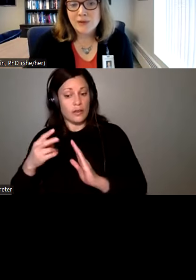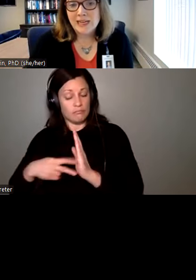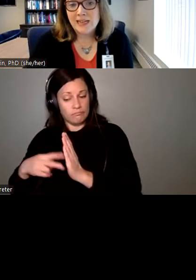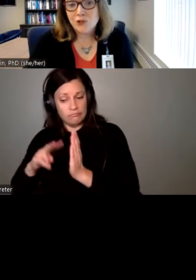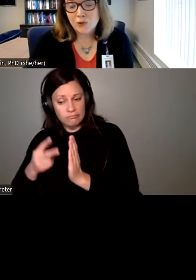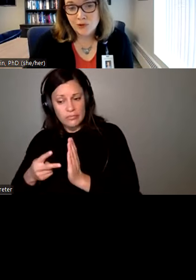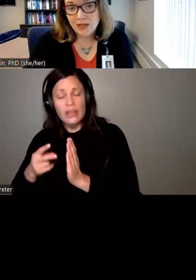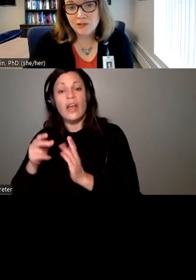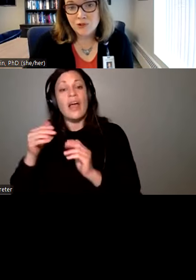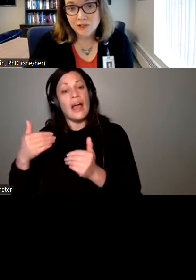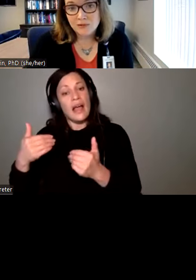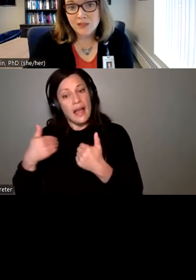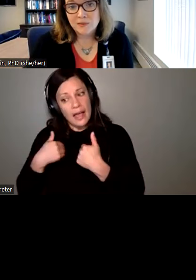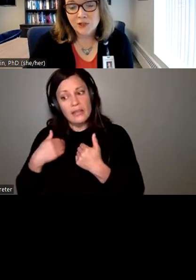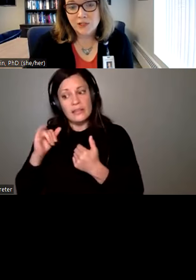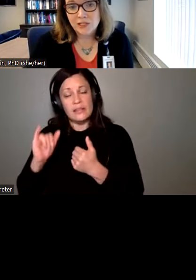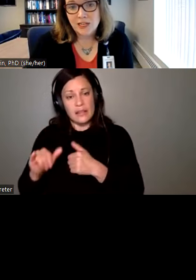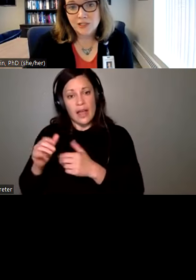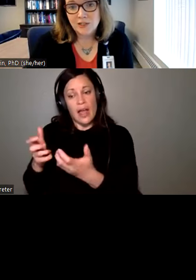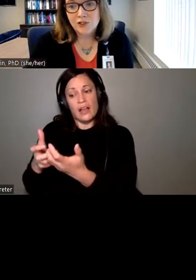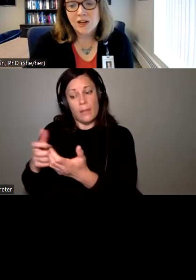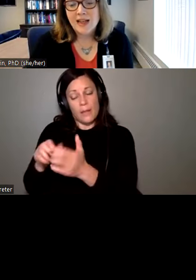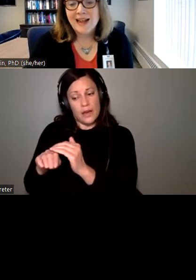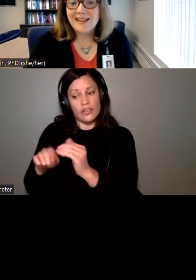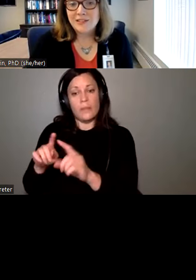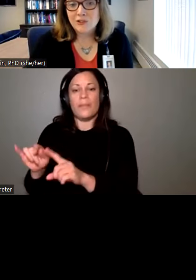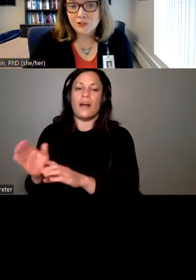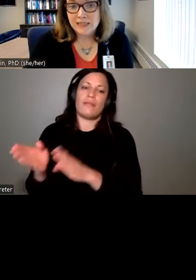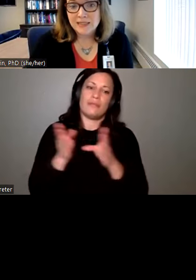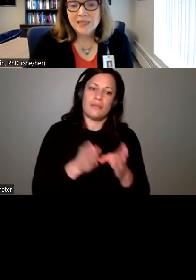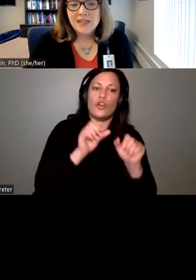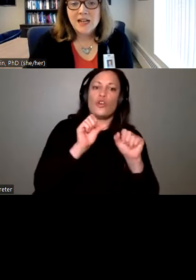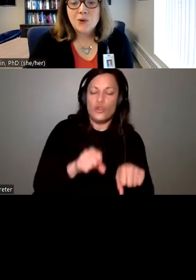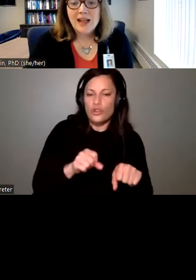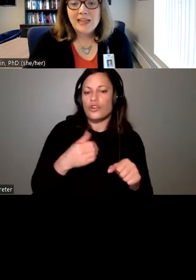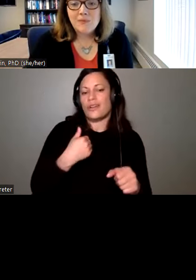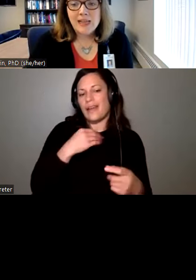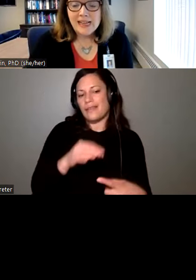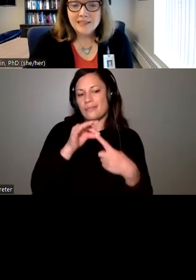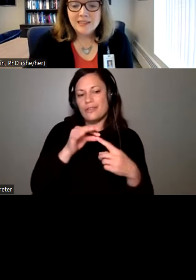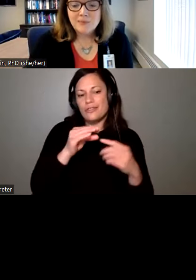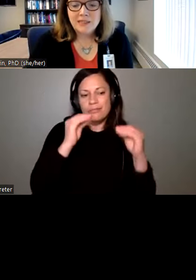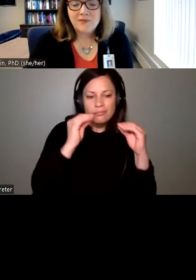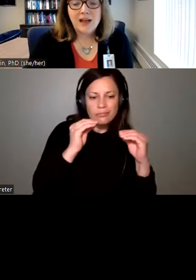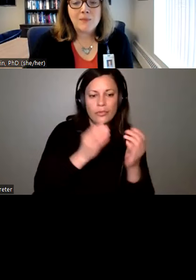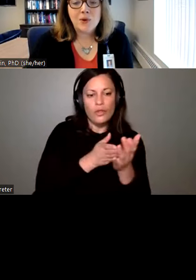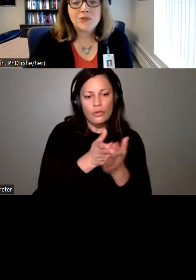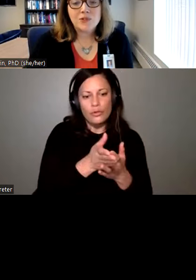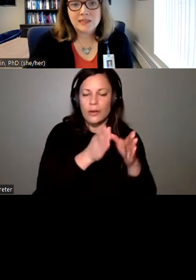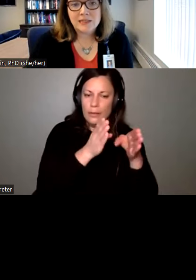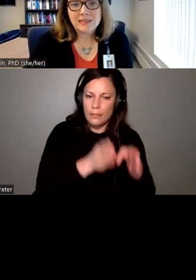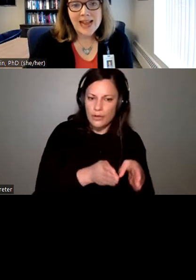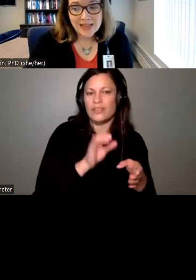have reading tutoring or instruction with a special education teacher, and that's a service. So IEPs can specify